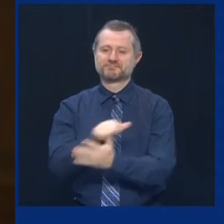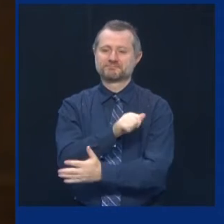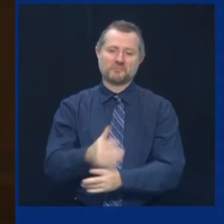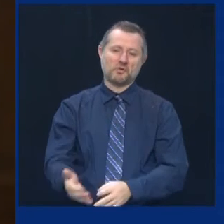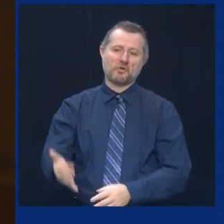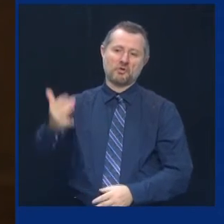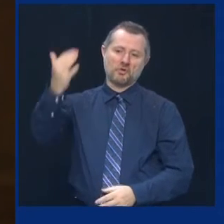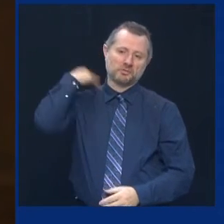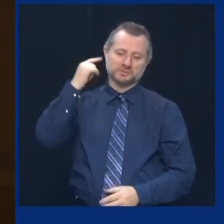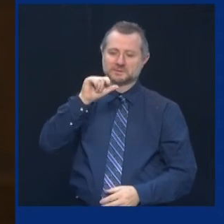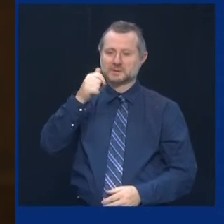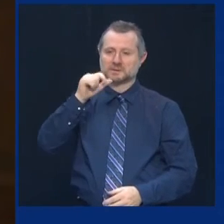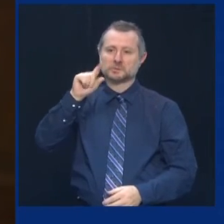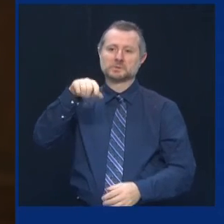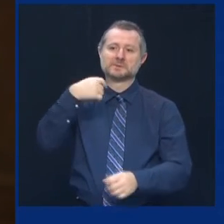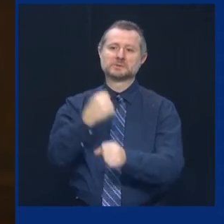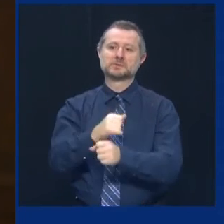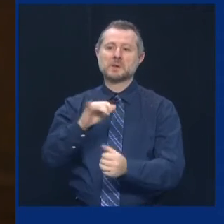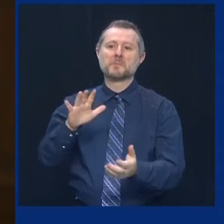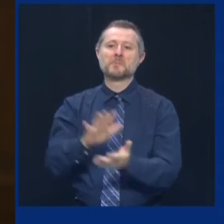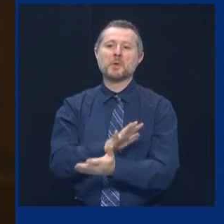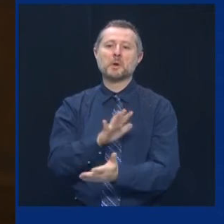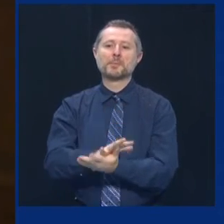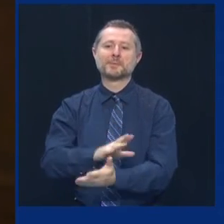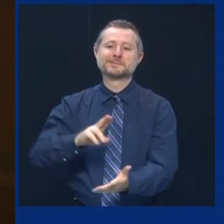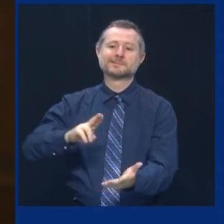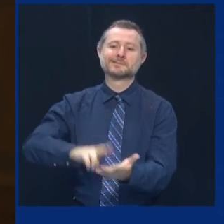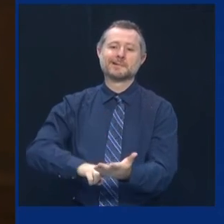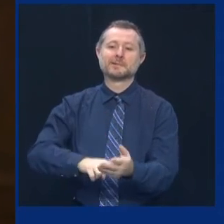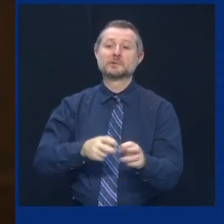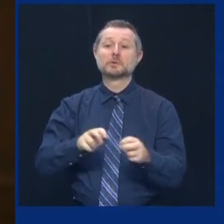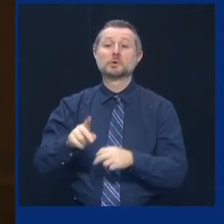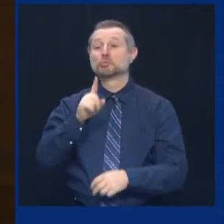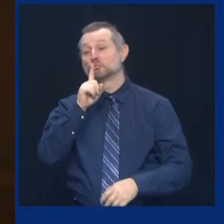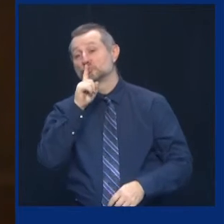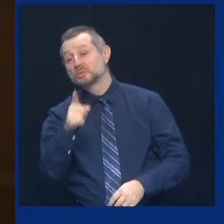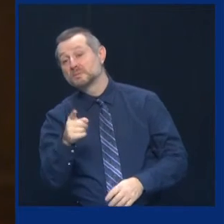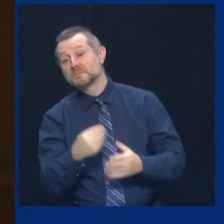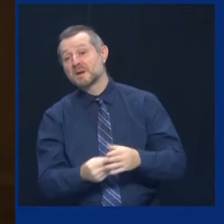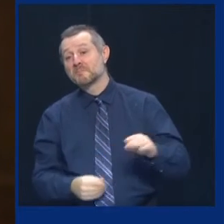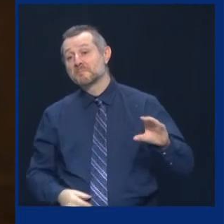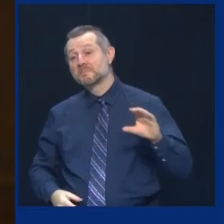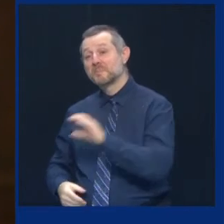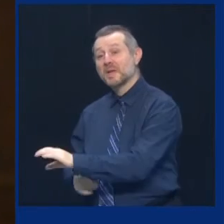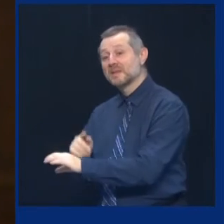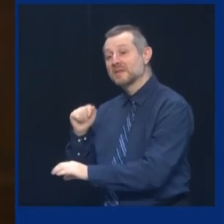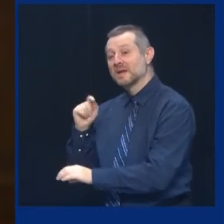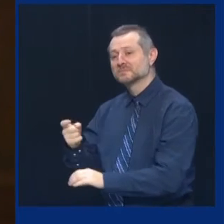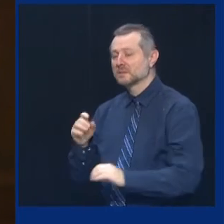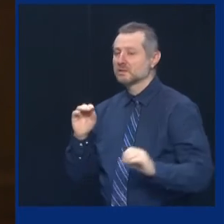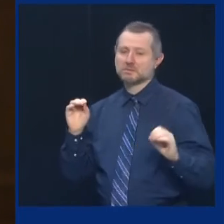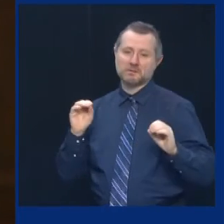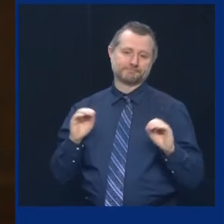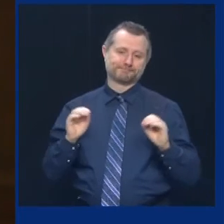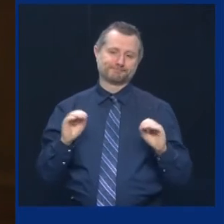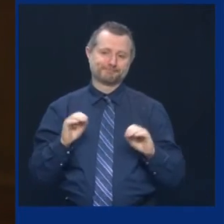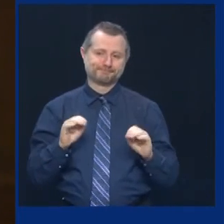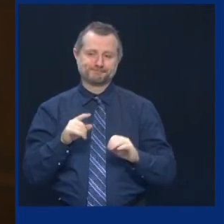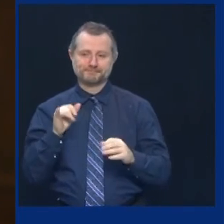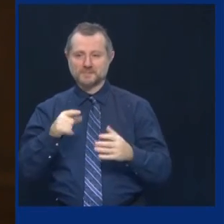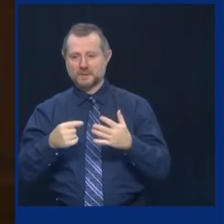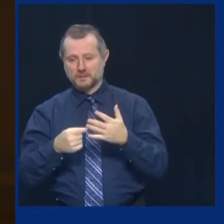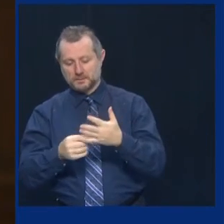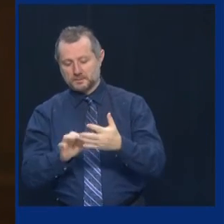paper transaction where no one ever actually pays the tax. It shows up as a negative